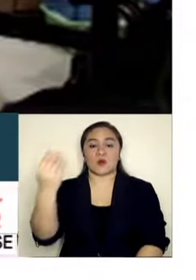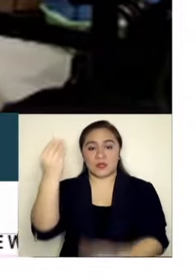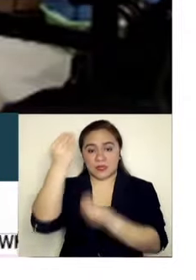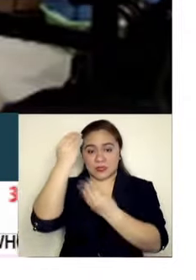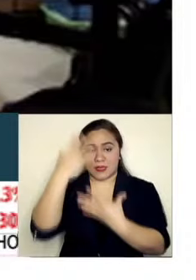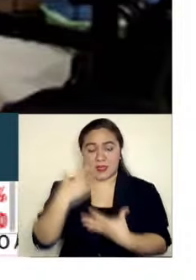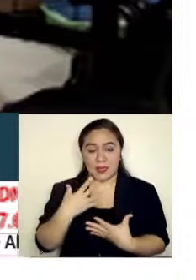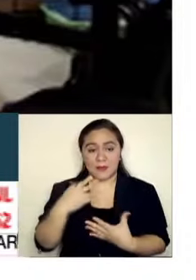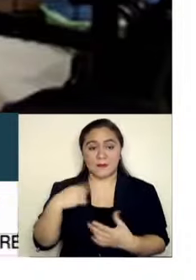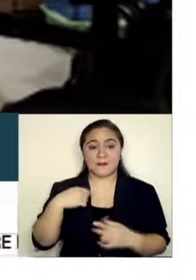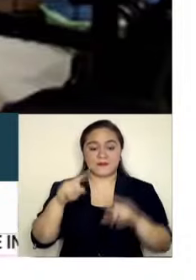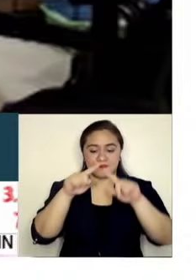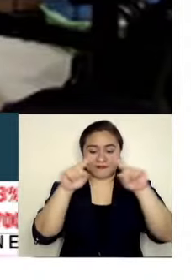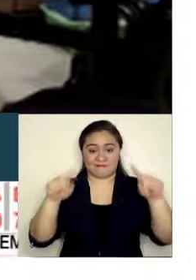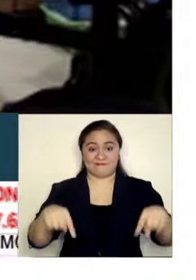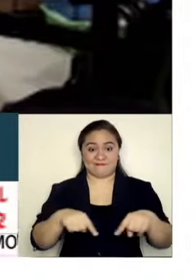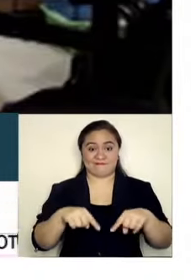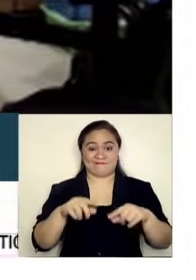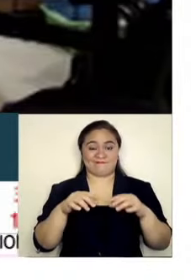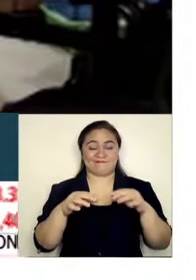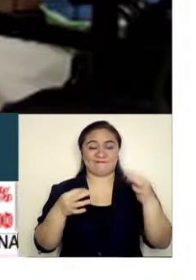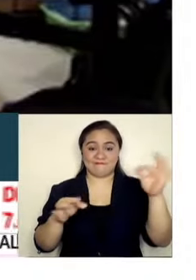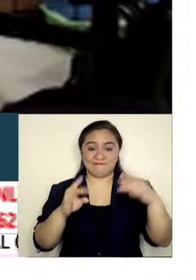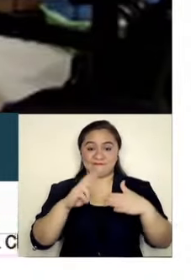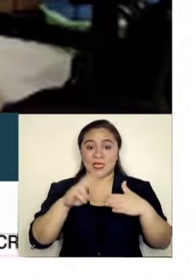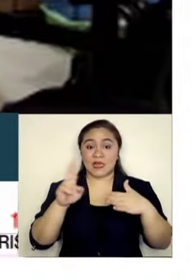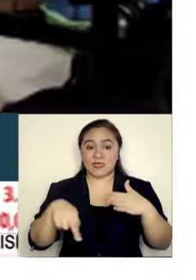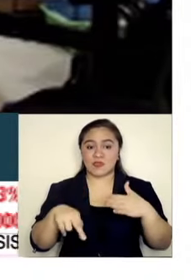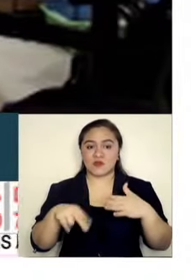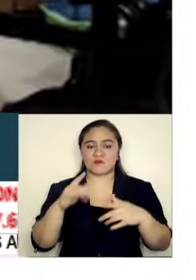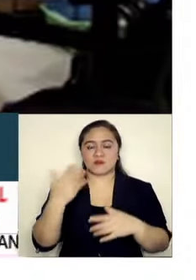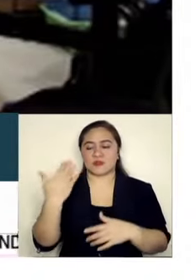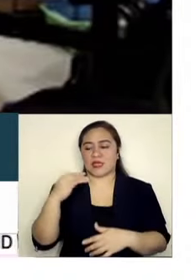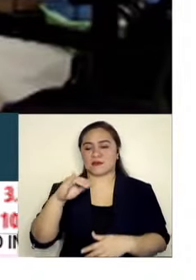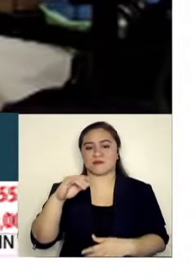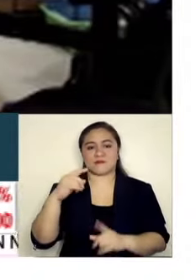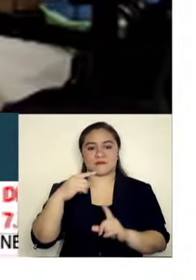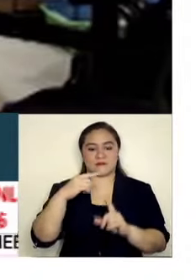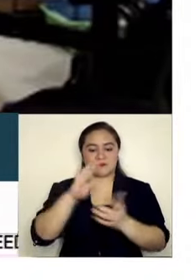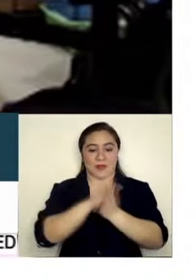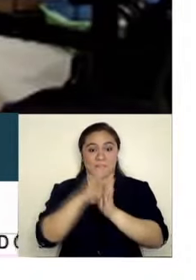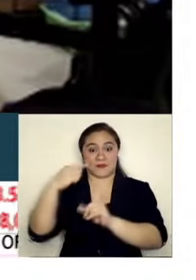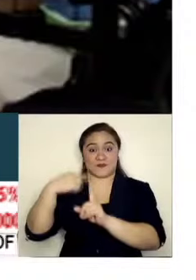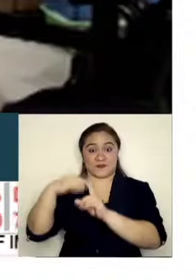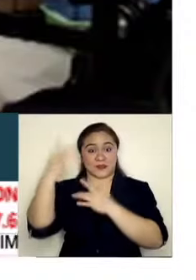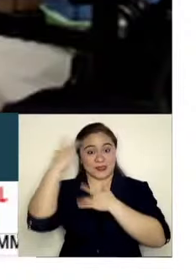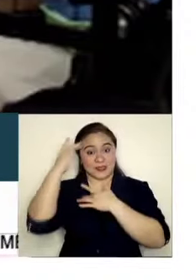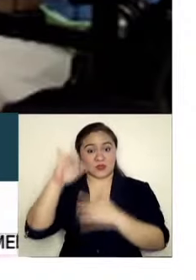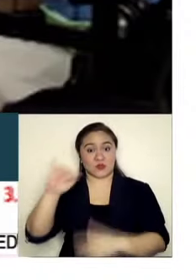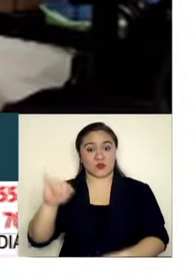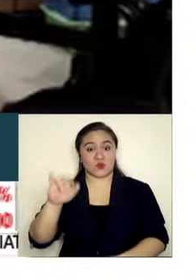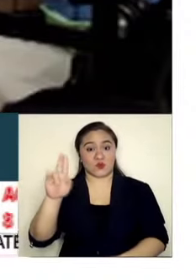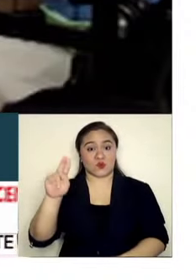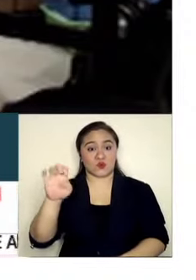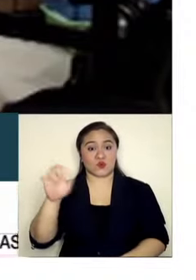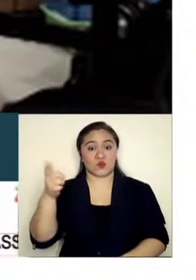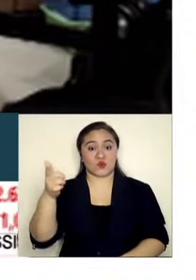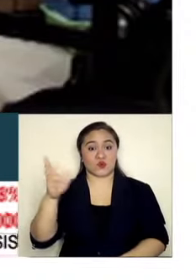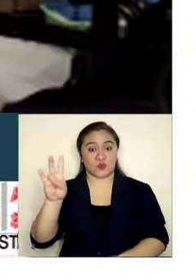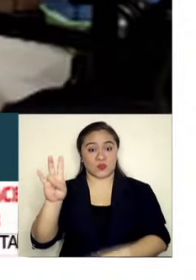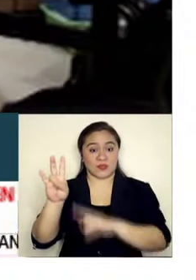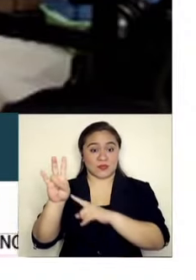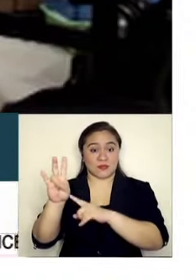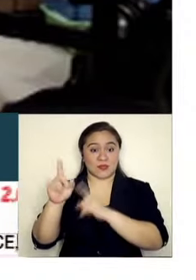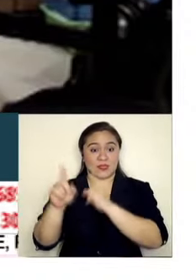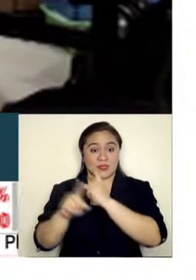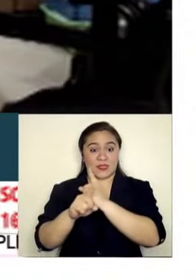once, nung nag-positive ng June 27, they sent the sample, kasi yung viral